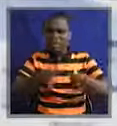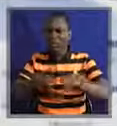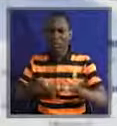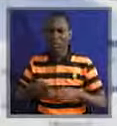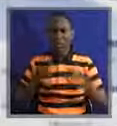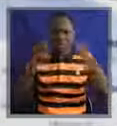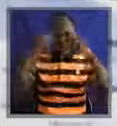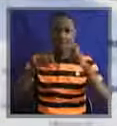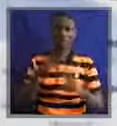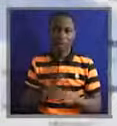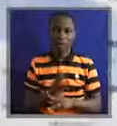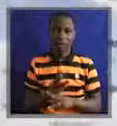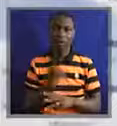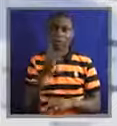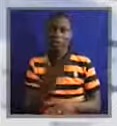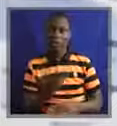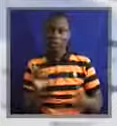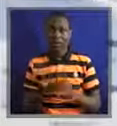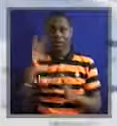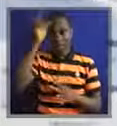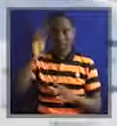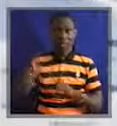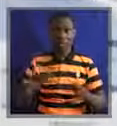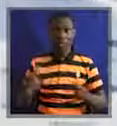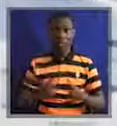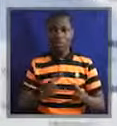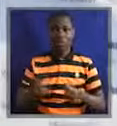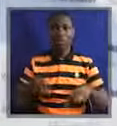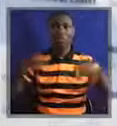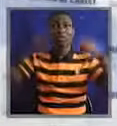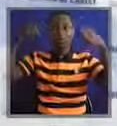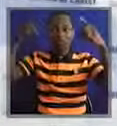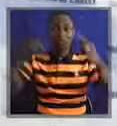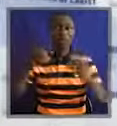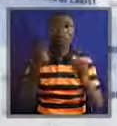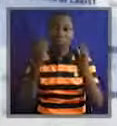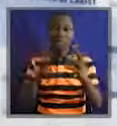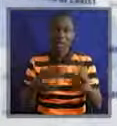Adebakoa certain was succeeding in doing over the years and said